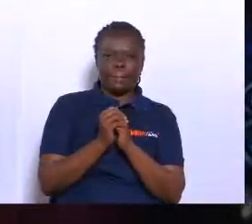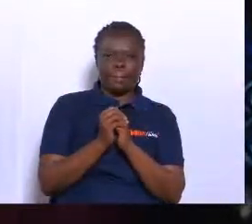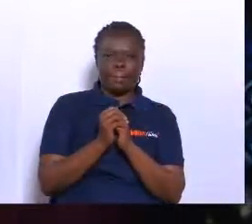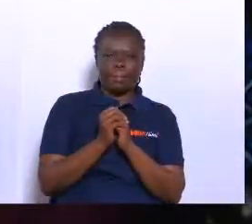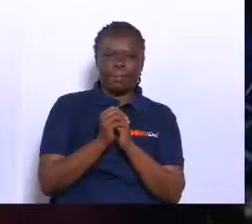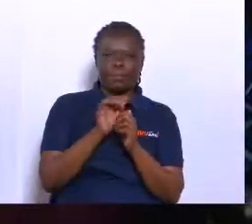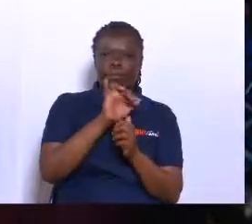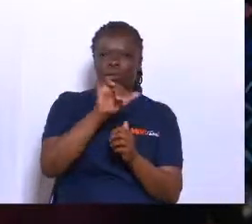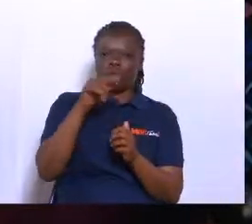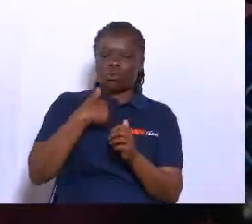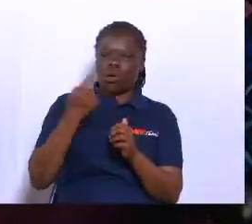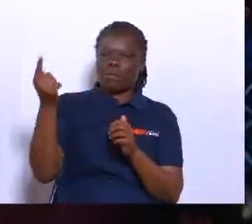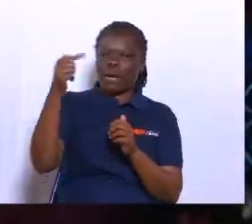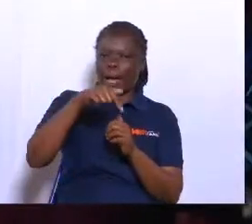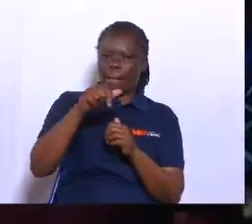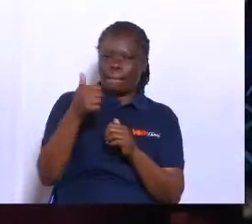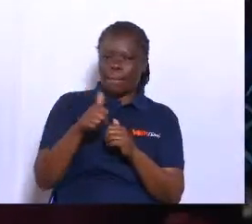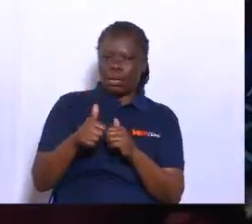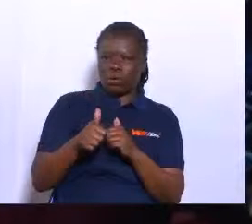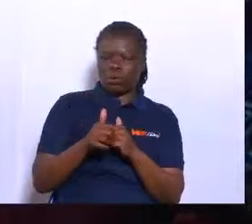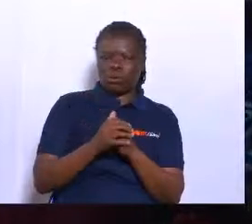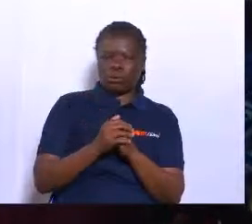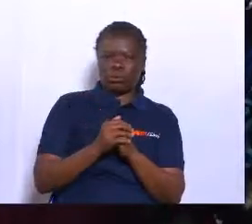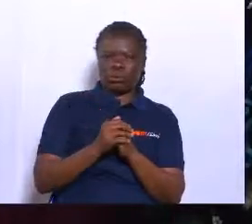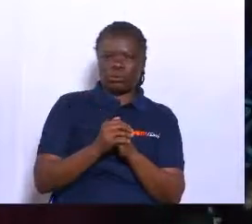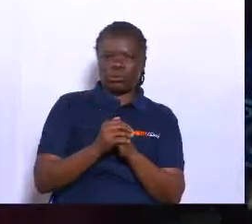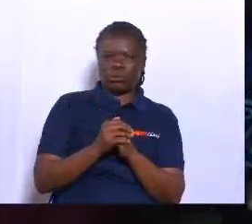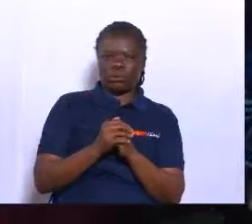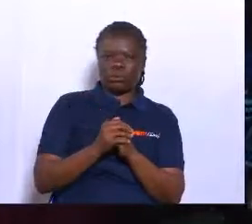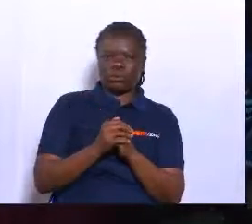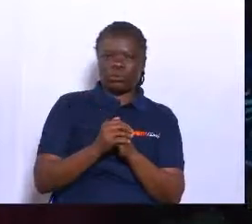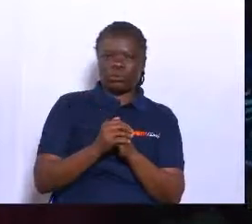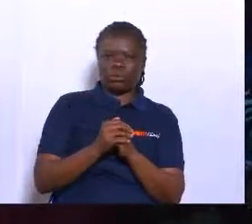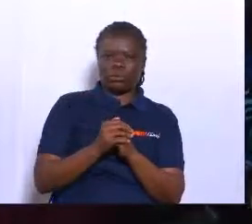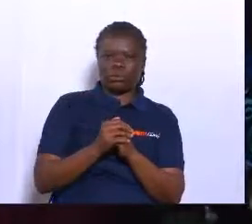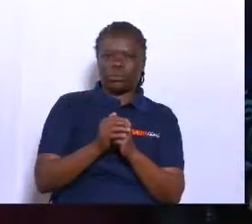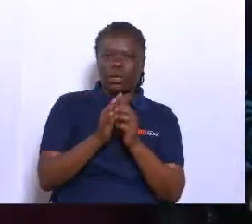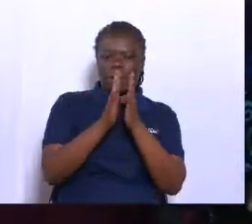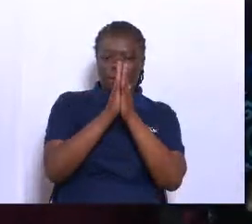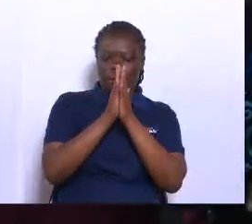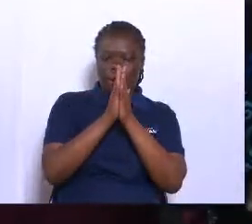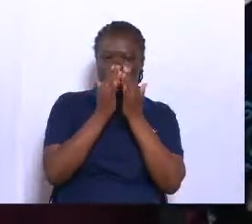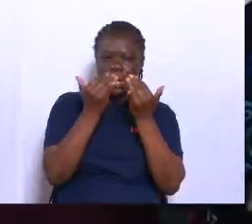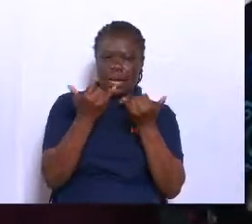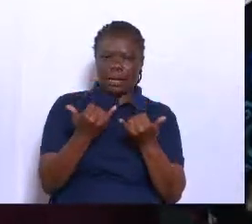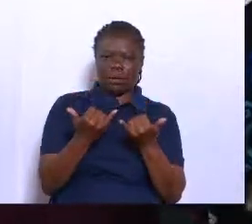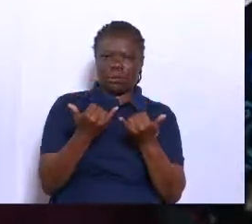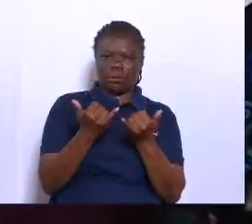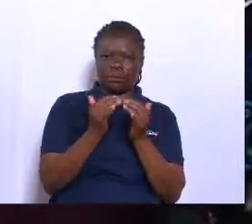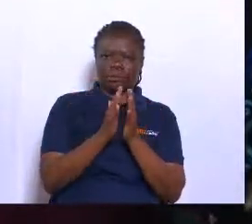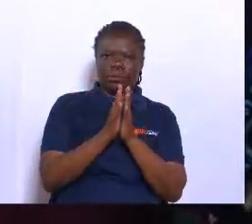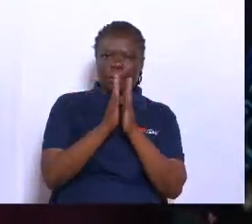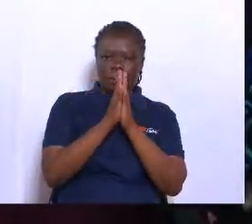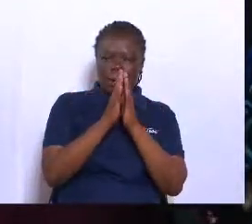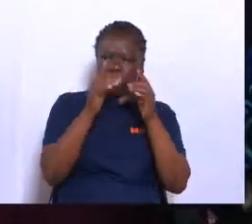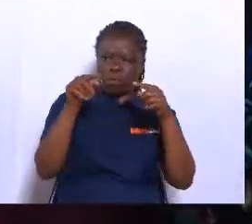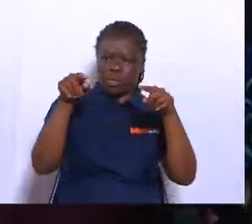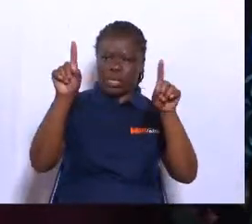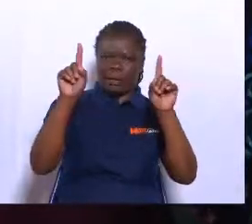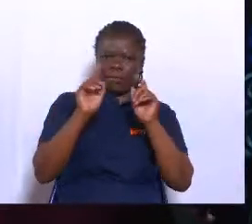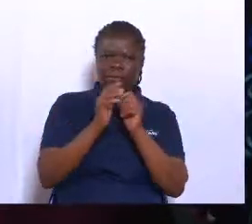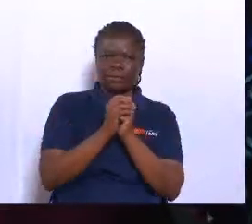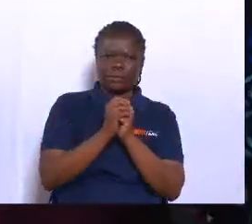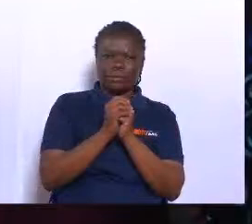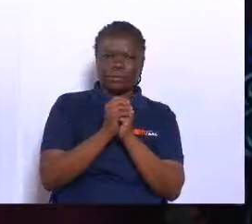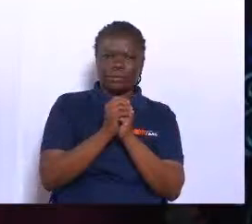you who have not come. Ninyi wale ambao hamjaja. Pray just now. Naomba ujiombe popote uliko. Pray